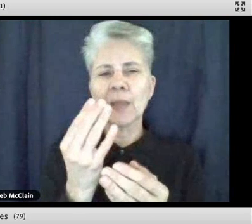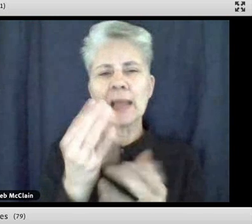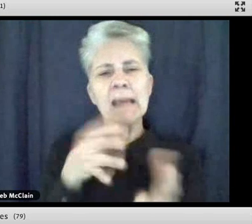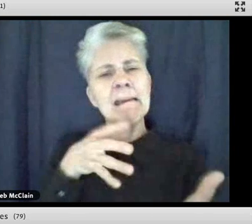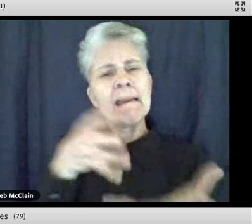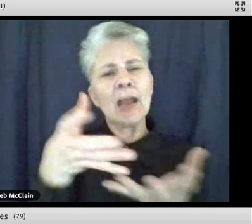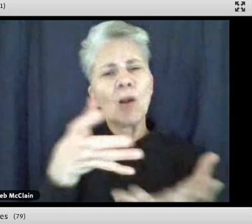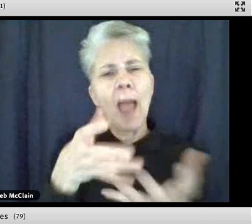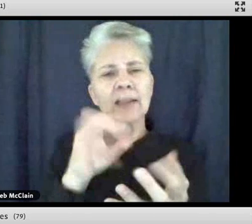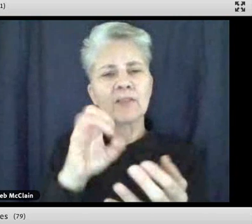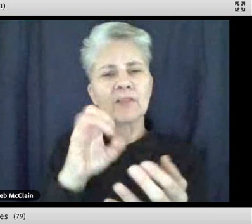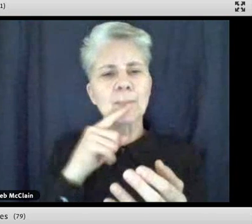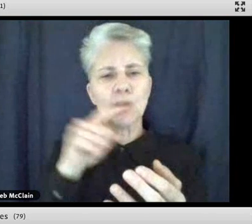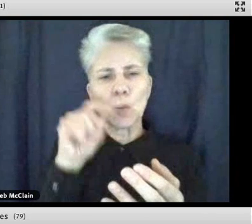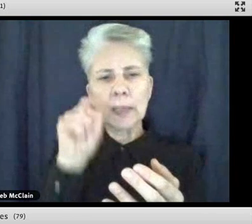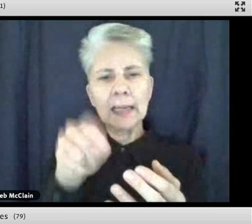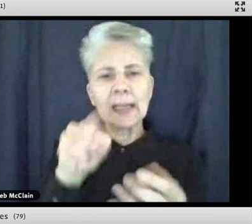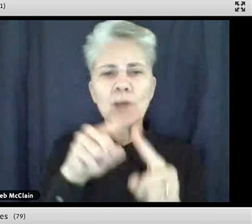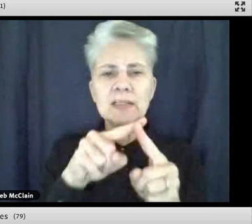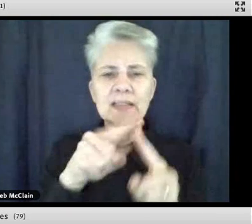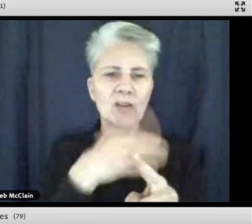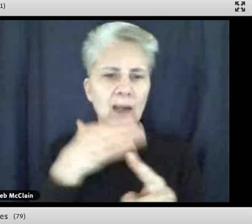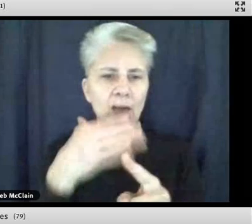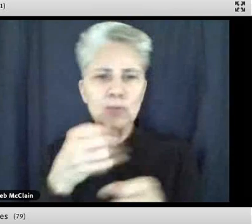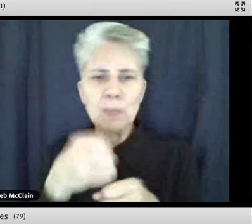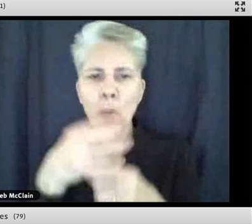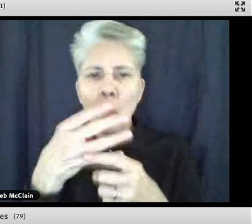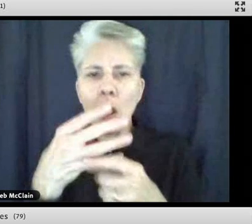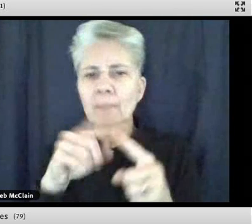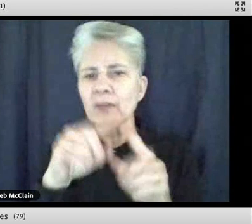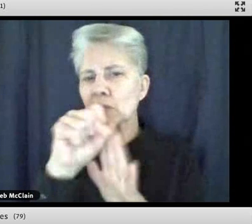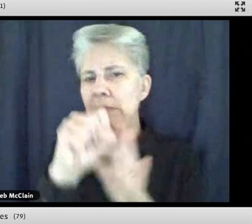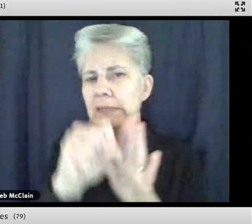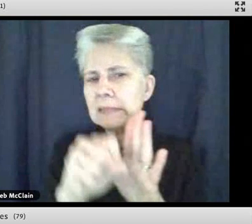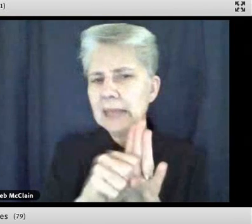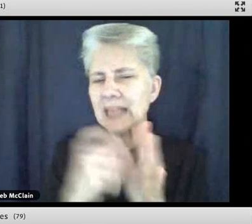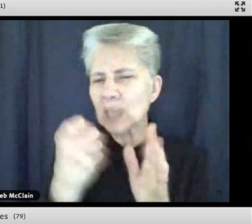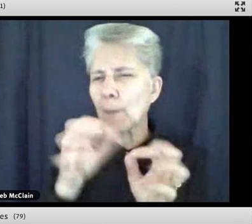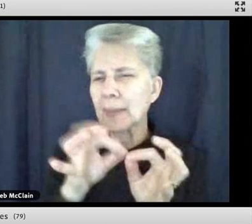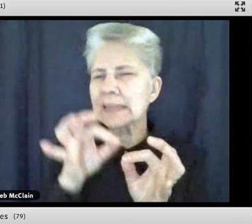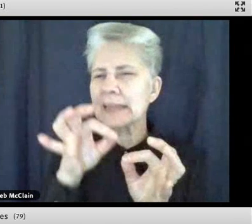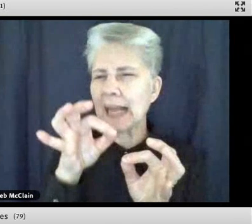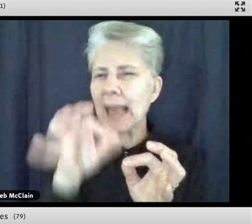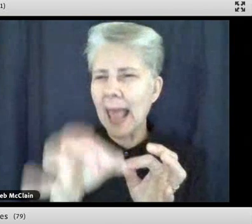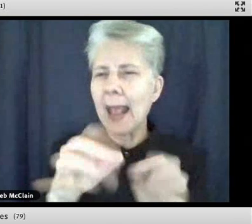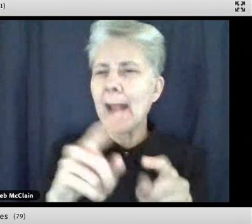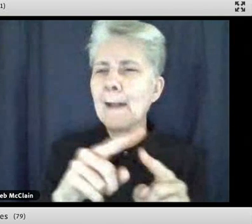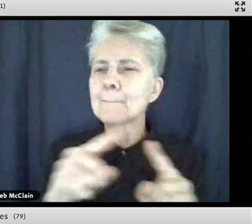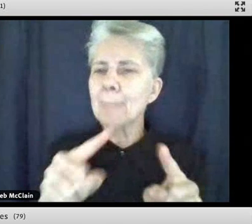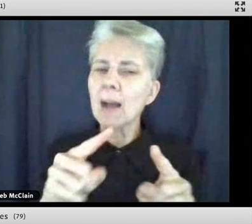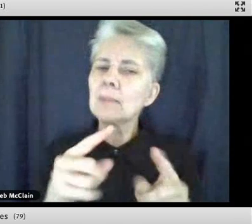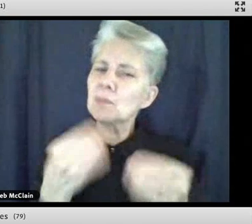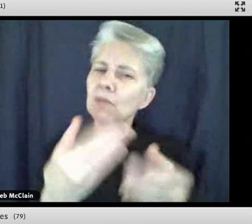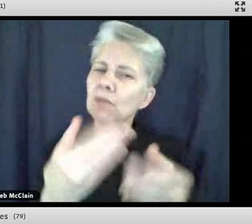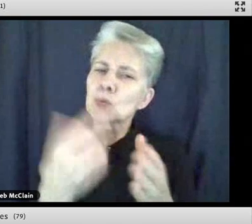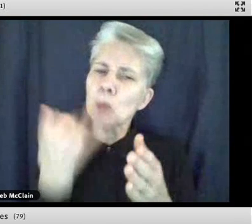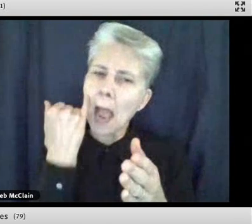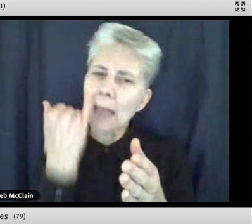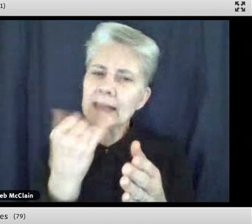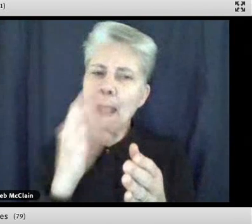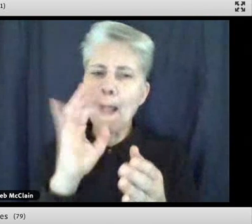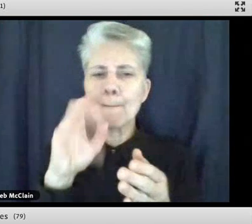click on different states, you can zoom in. There's probably going to be a little bit of a delay here, but it kind of looks like a map